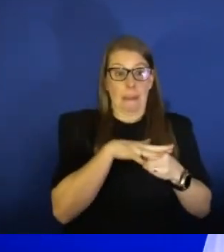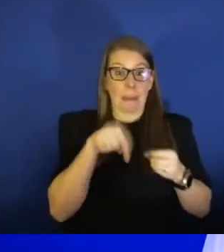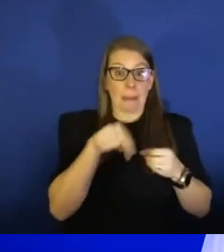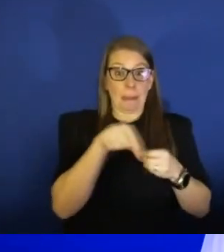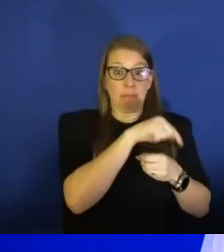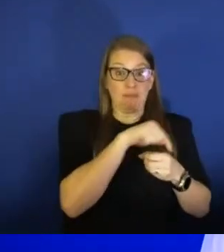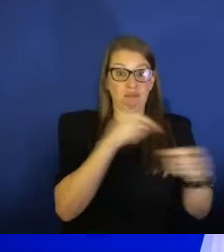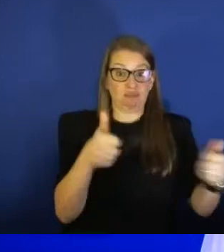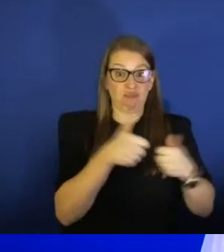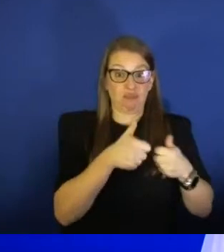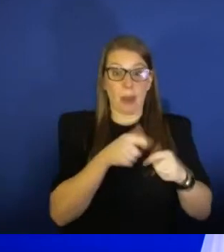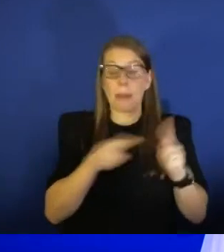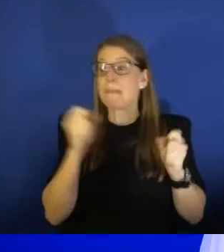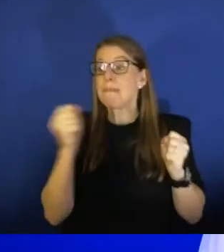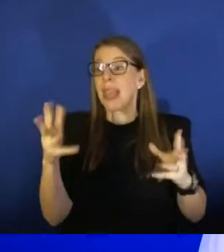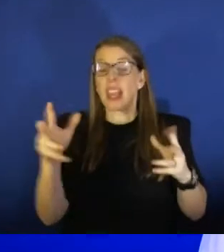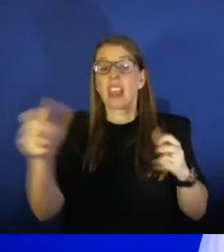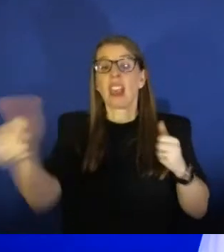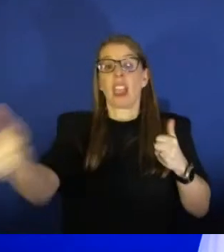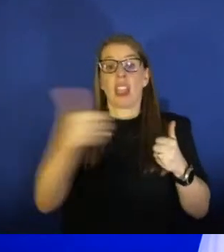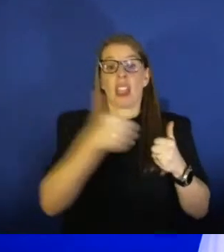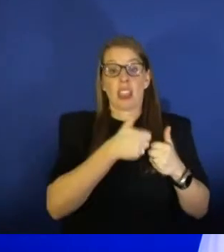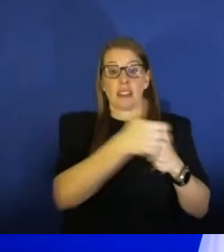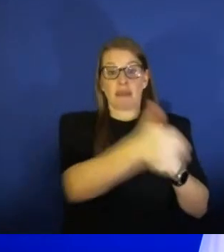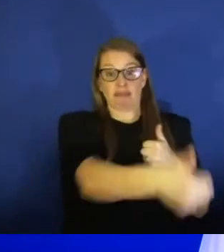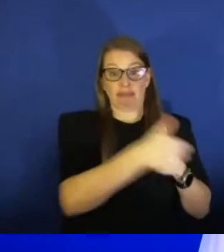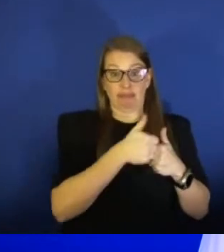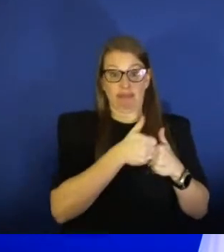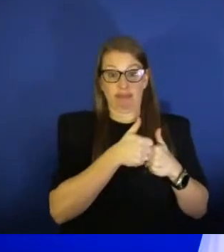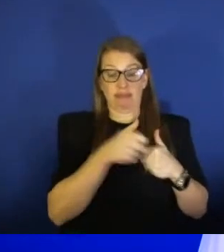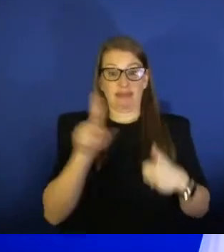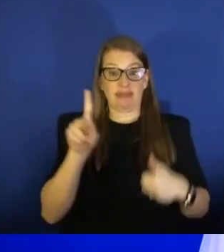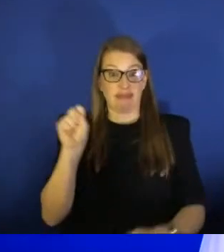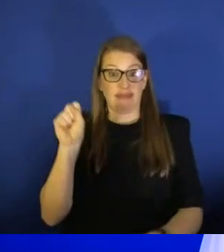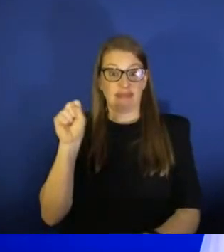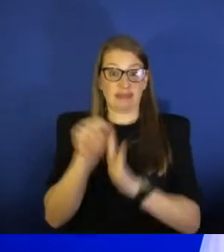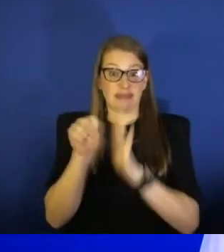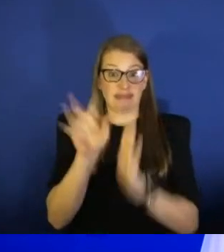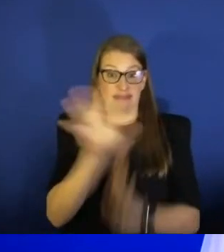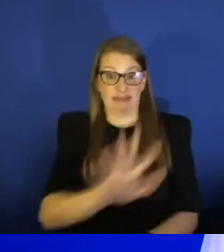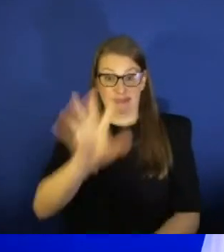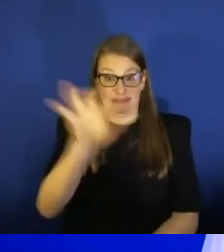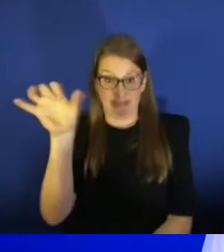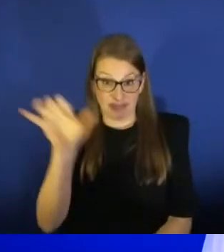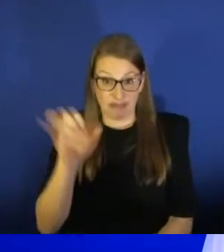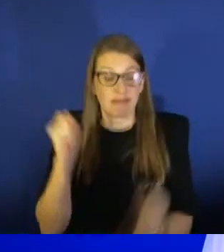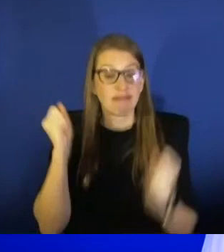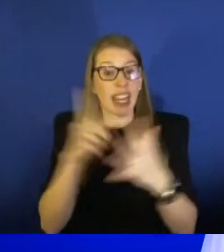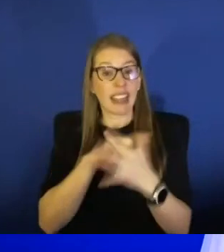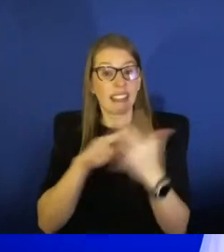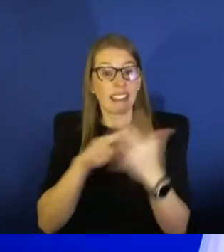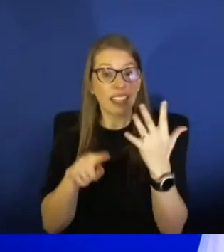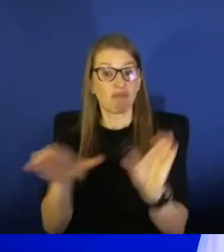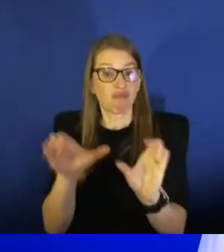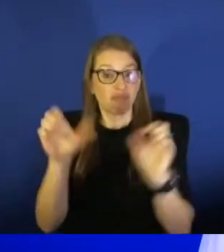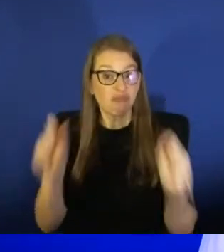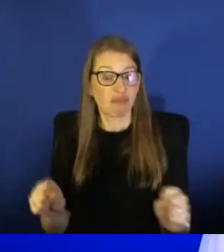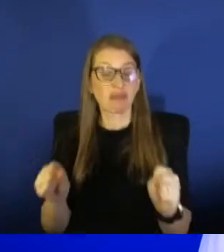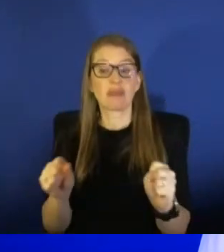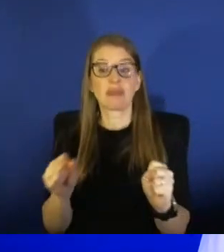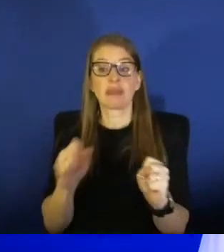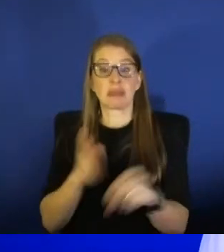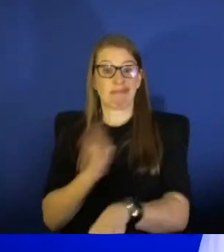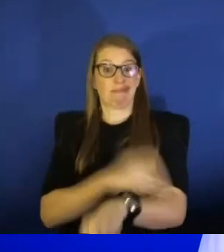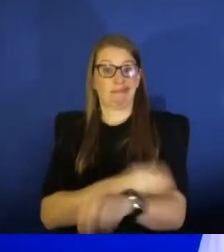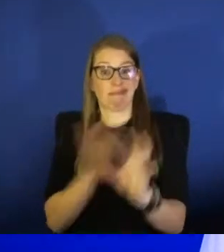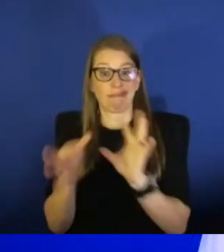patients come from around the state as well. And so, there's so many things we can do to improve linkages of care